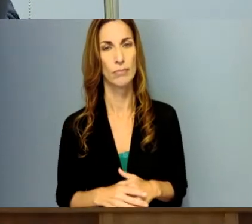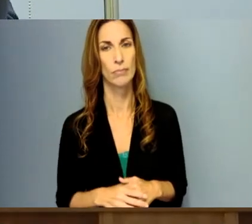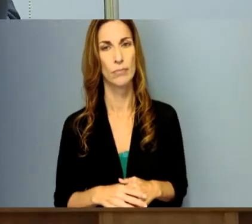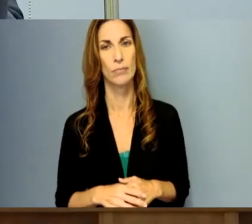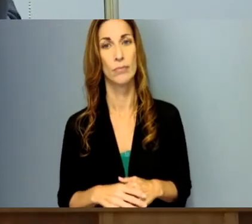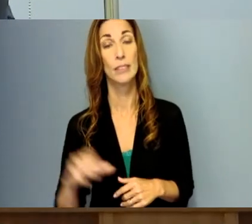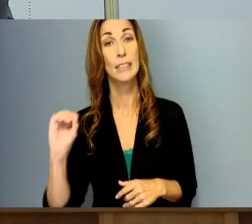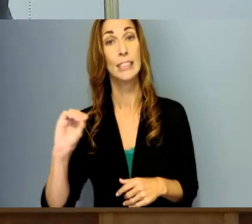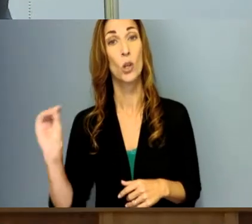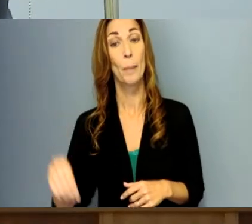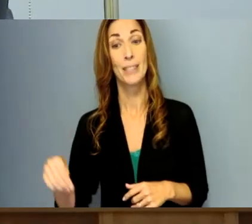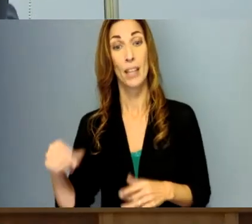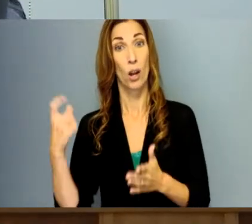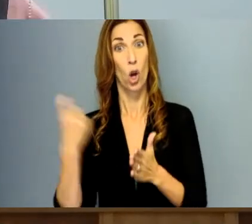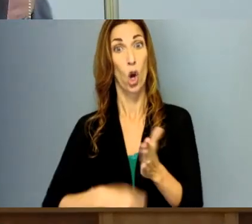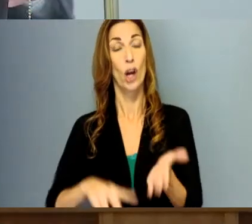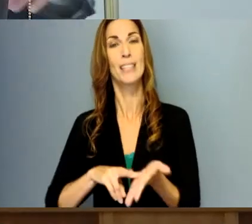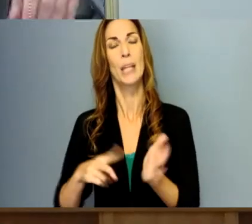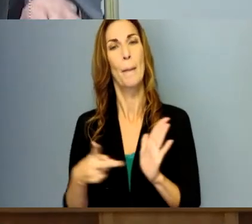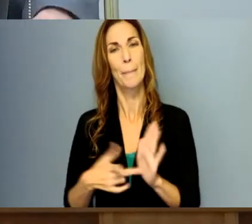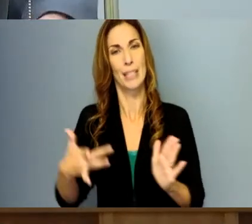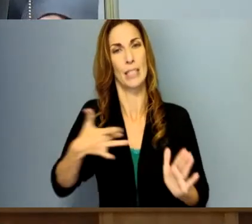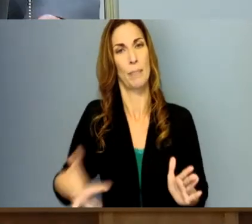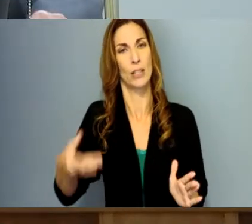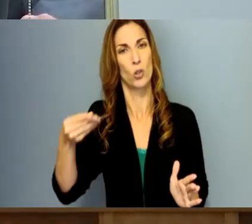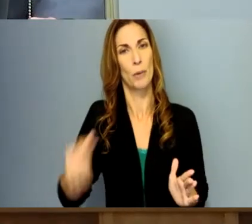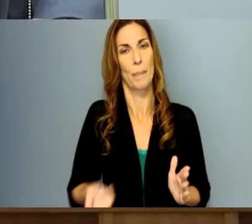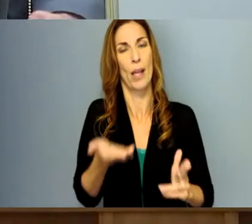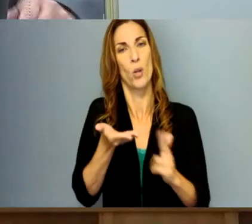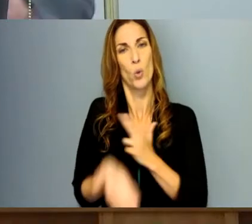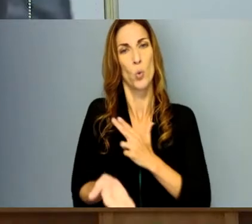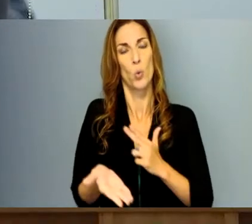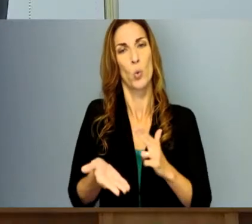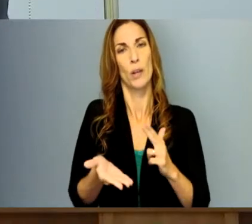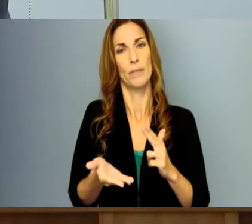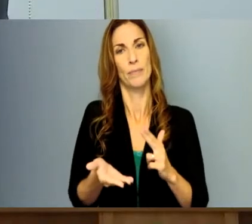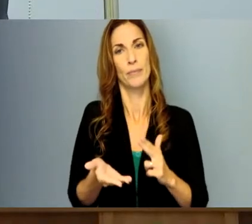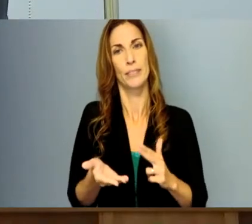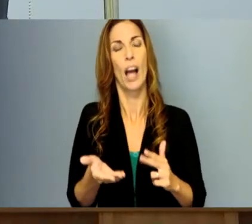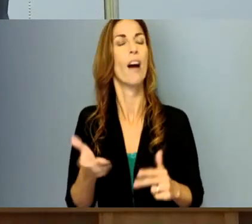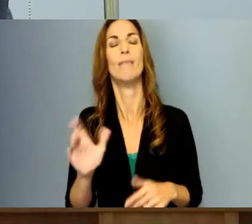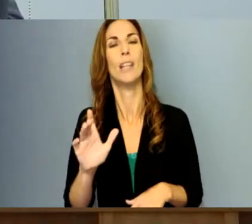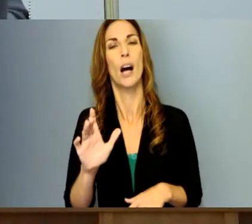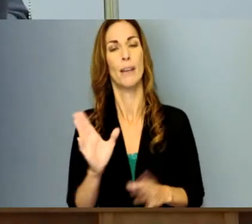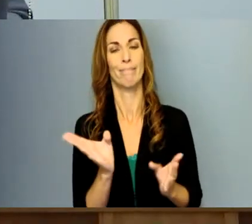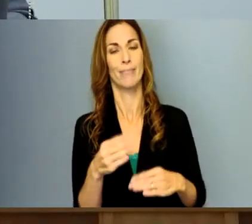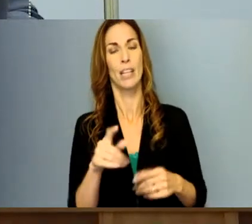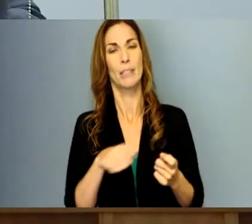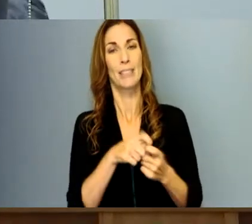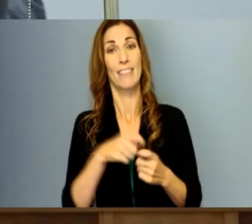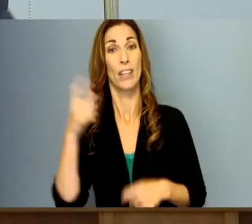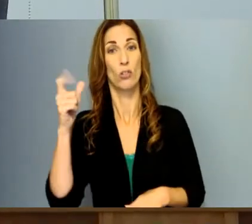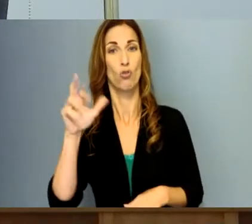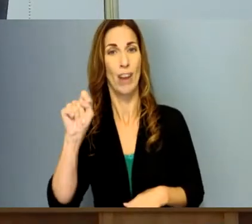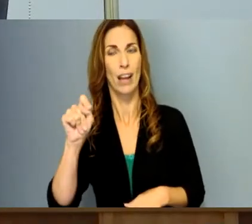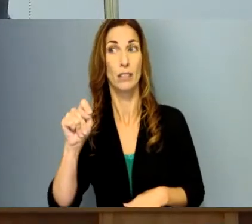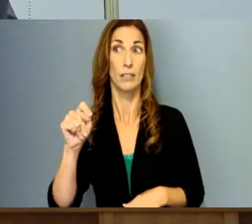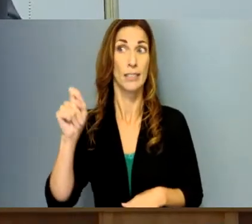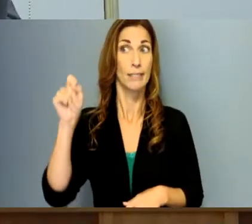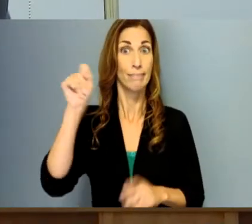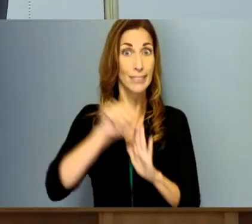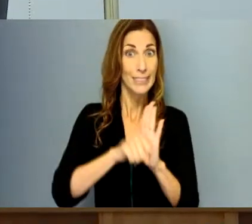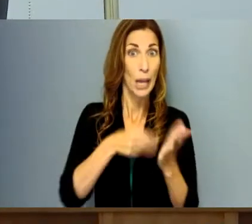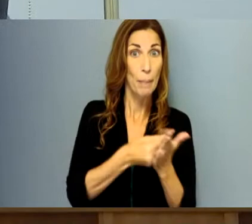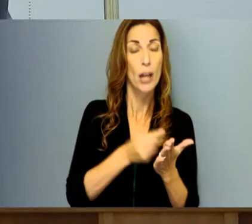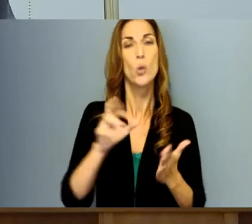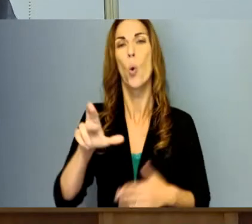0% cost essentially means it's paid usually through the aging block grant. So it's either federal money or state money. I think we've said that multiple times. If you